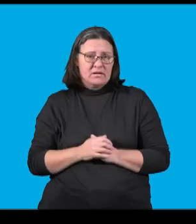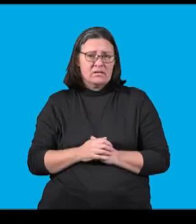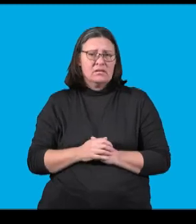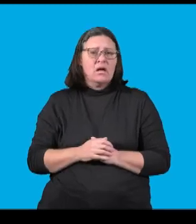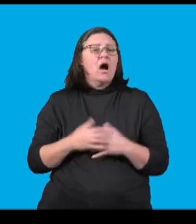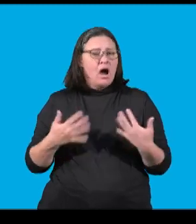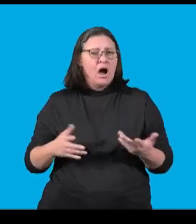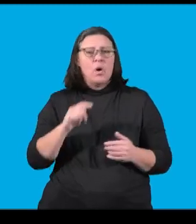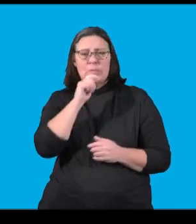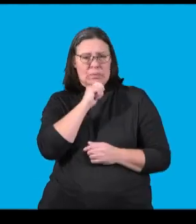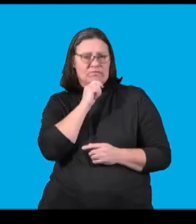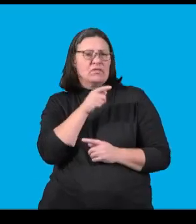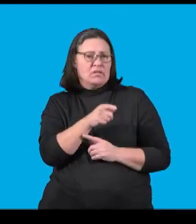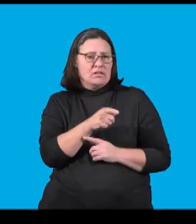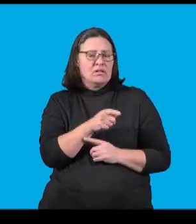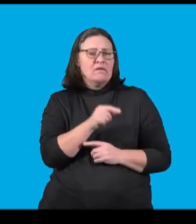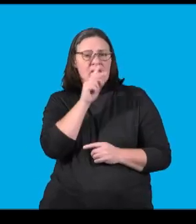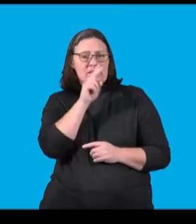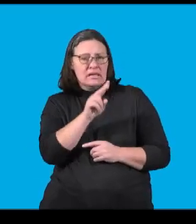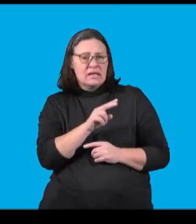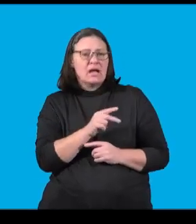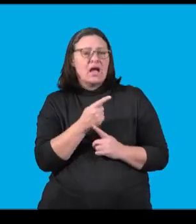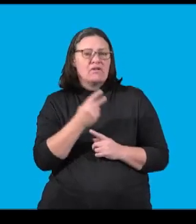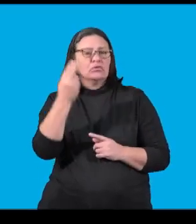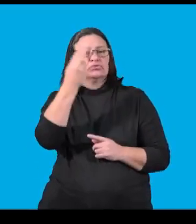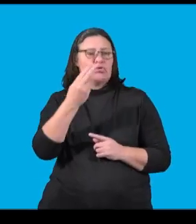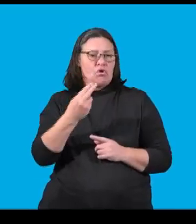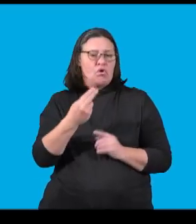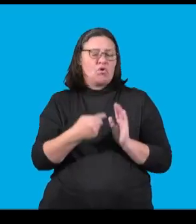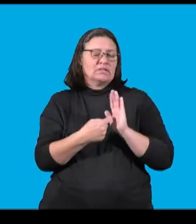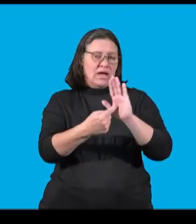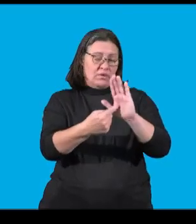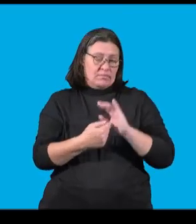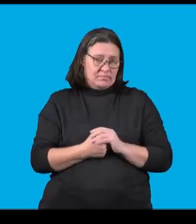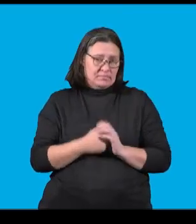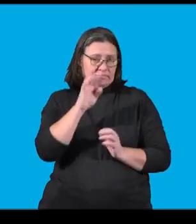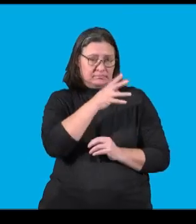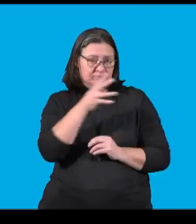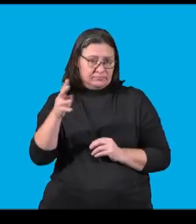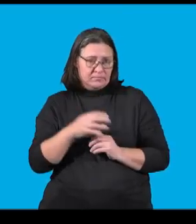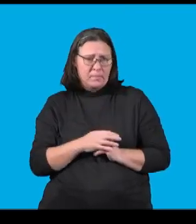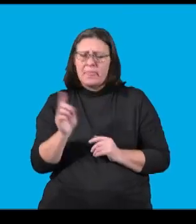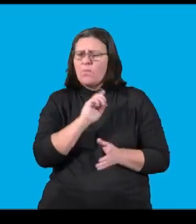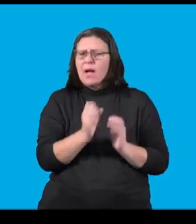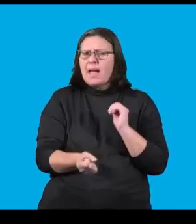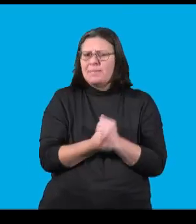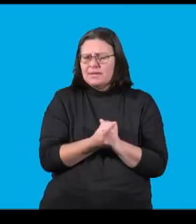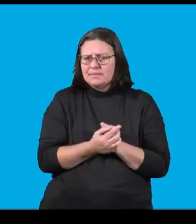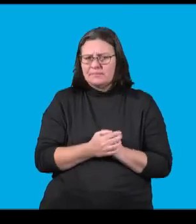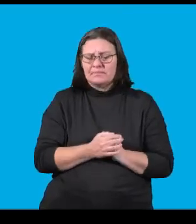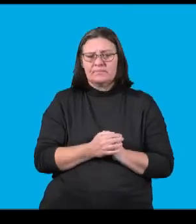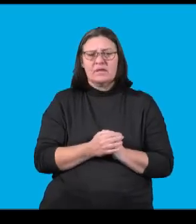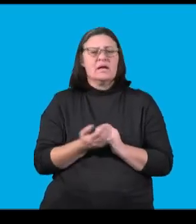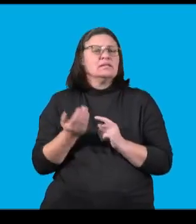Now, what's very, very useful when you see a question like this is to draw a diagram. What exactly is happening? Remember,